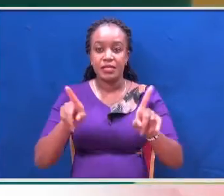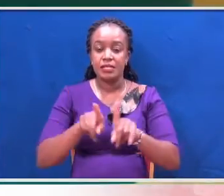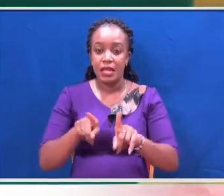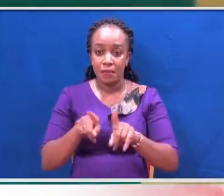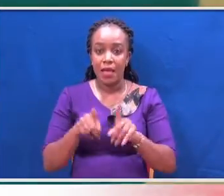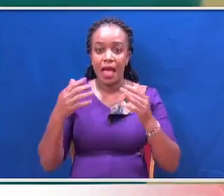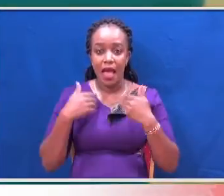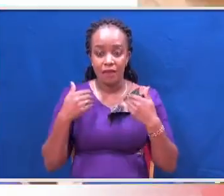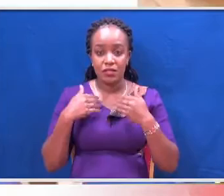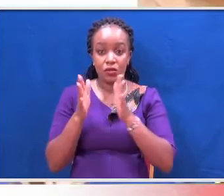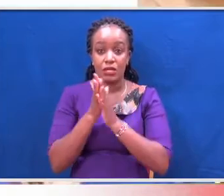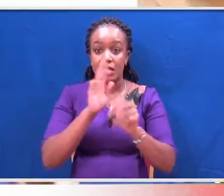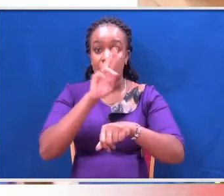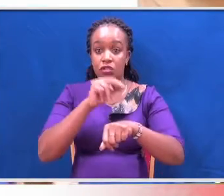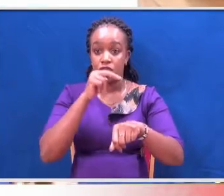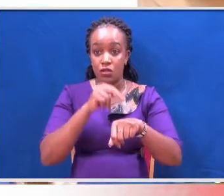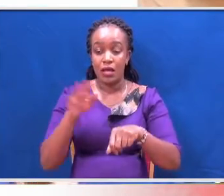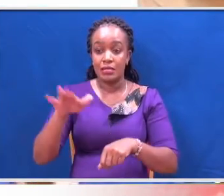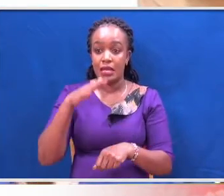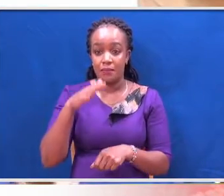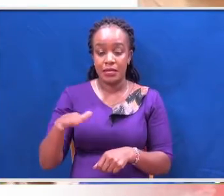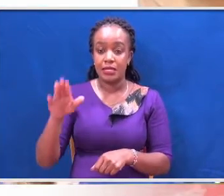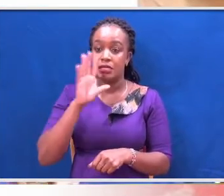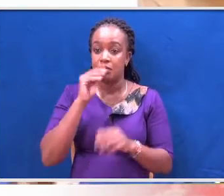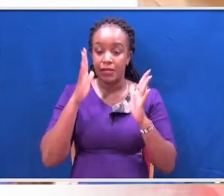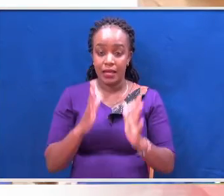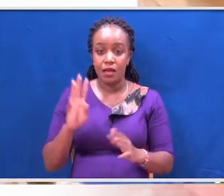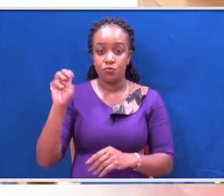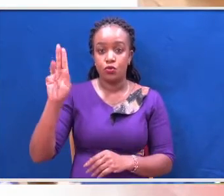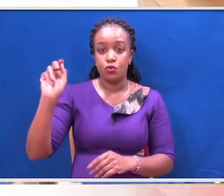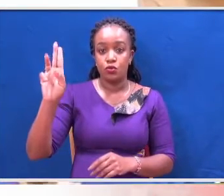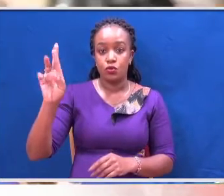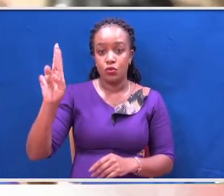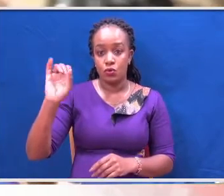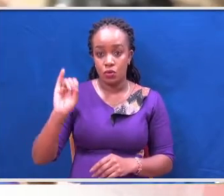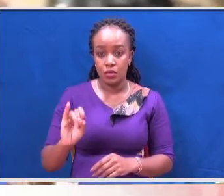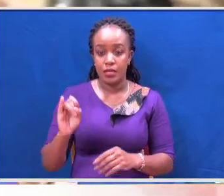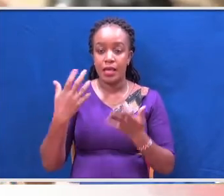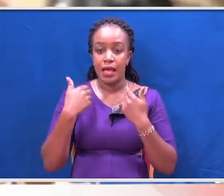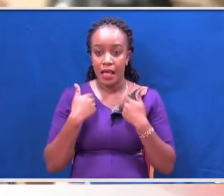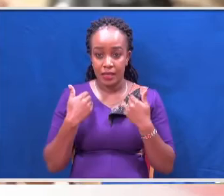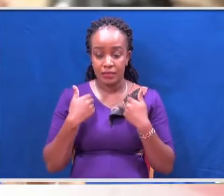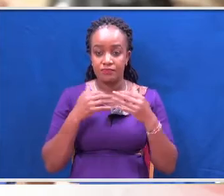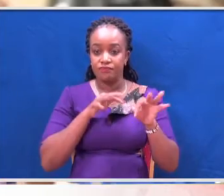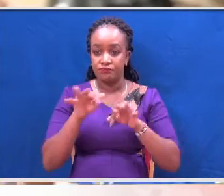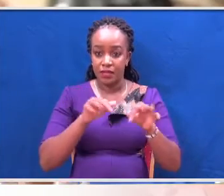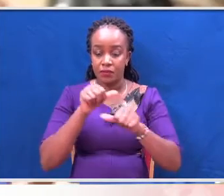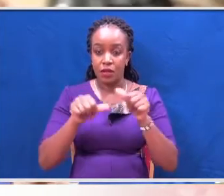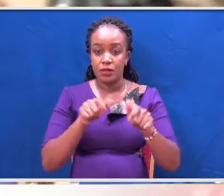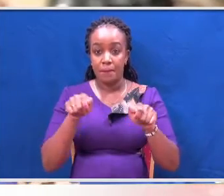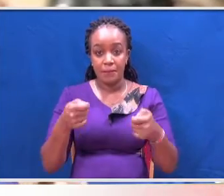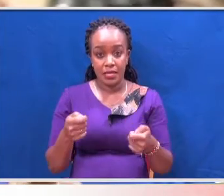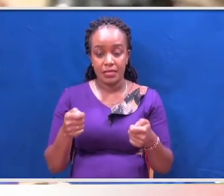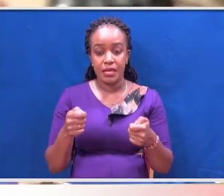stories. National Assembly Speaker Justin Muturi has, however, cited the low pay given to journalists as the root